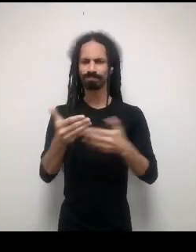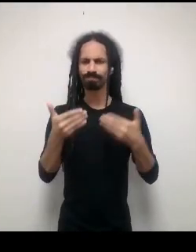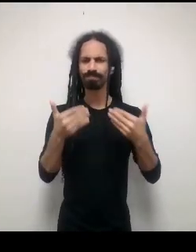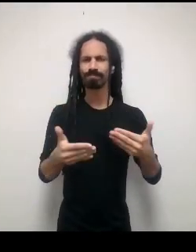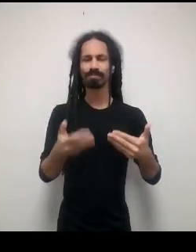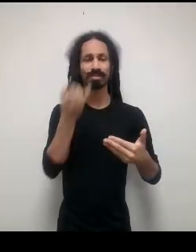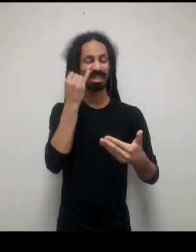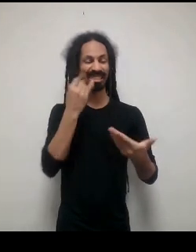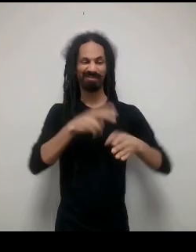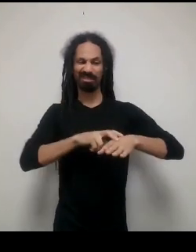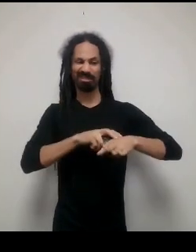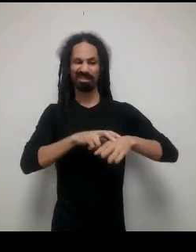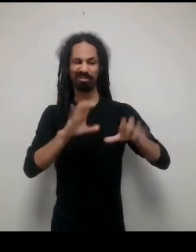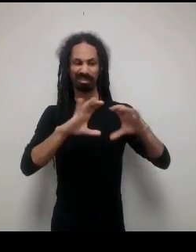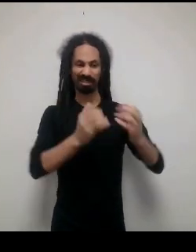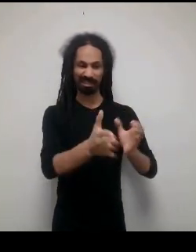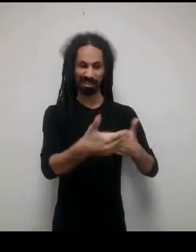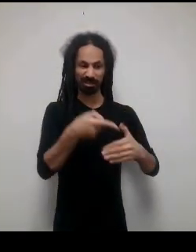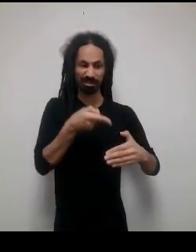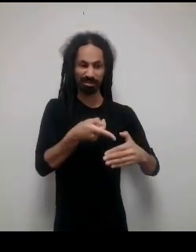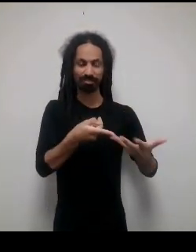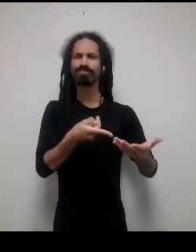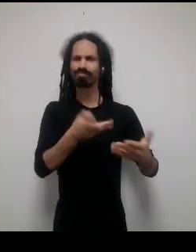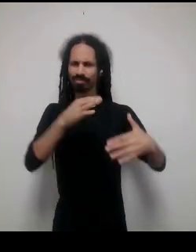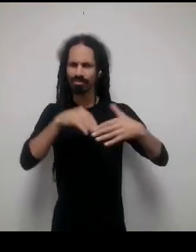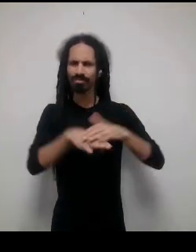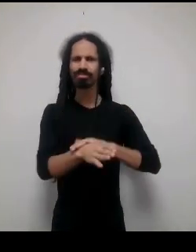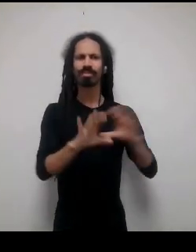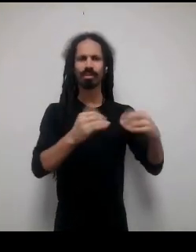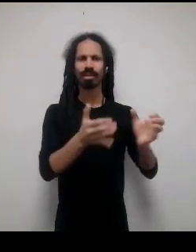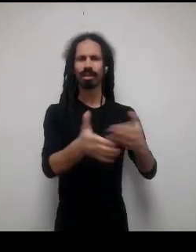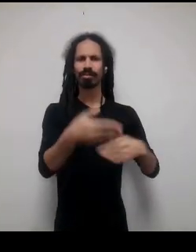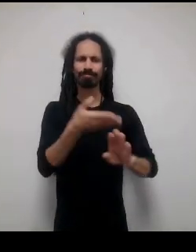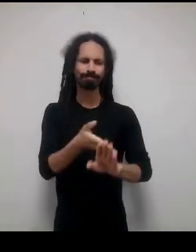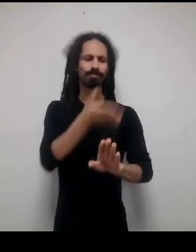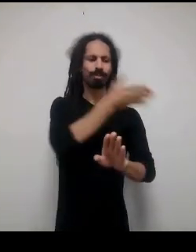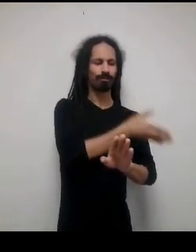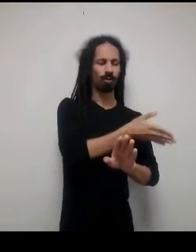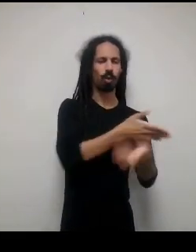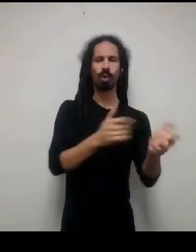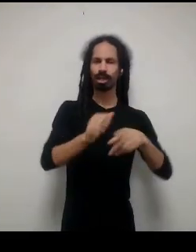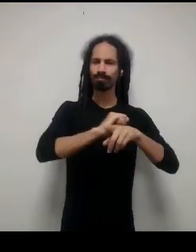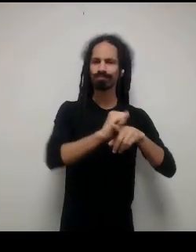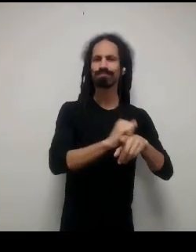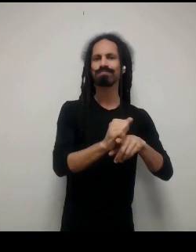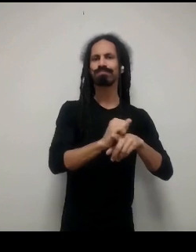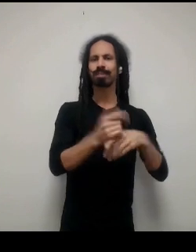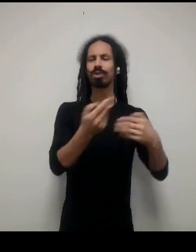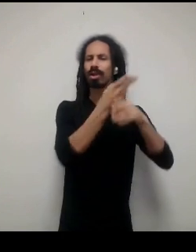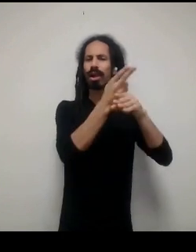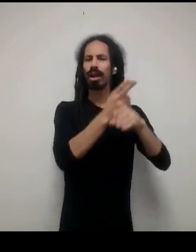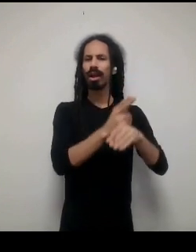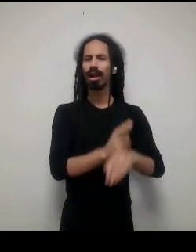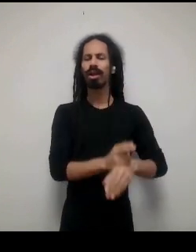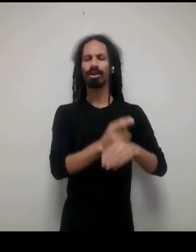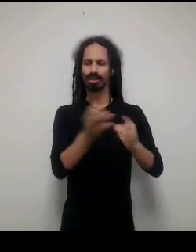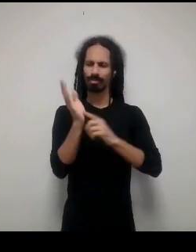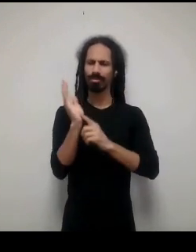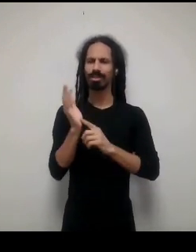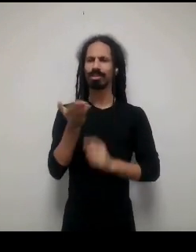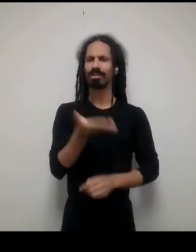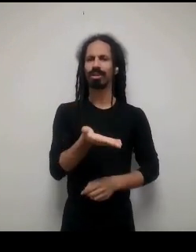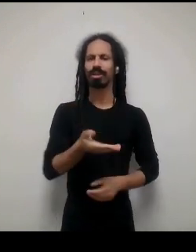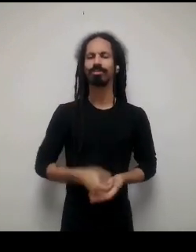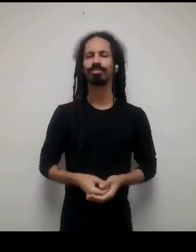Try seeing if you can get into that classroom ahead of time to do a run through so you're used to delivering in that space. You may want to